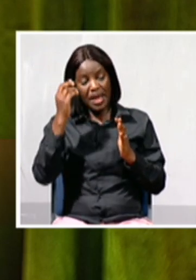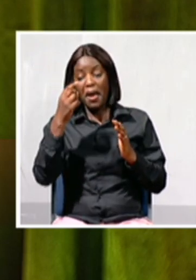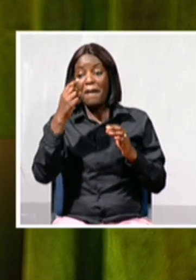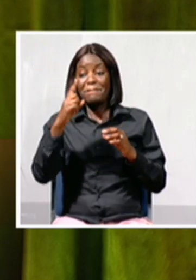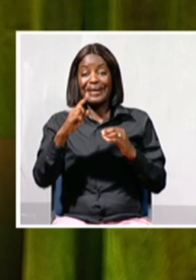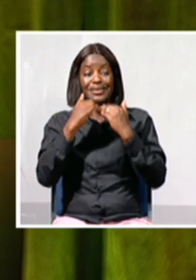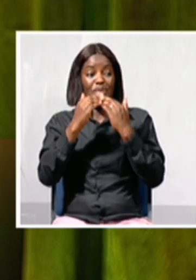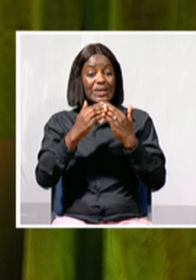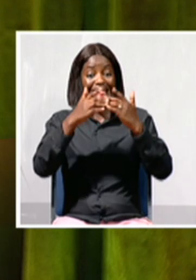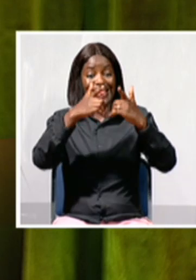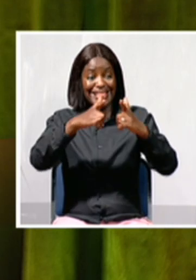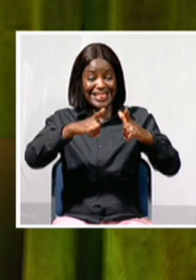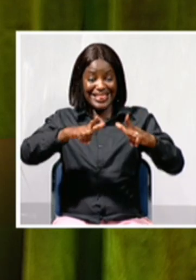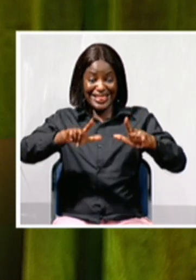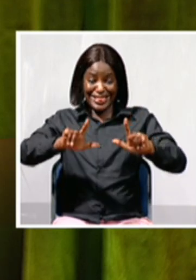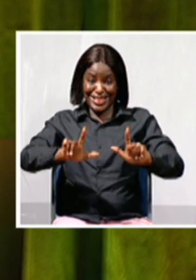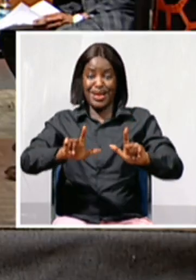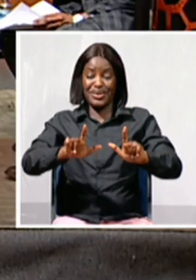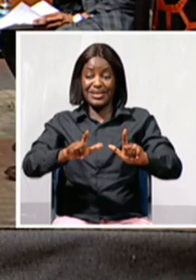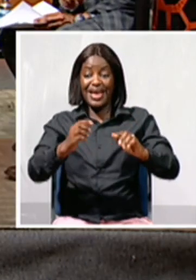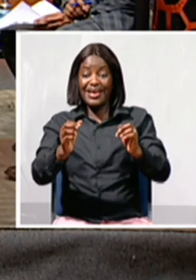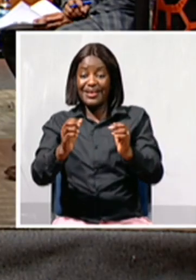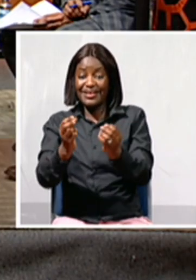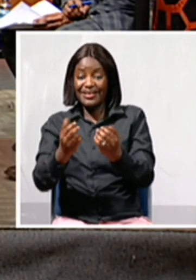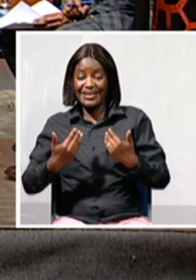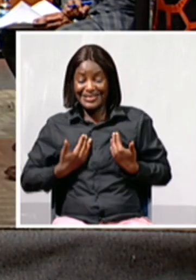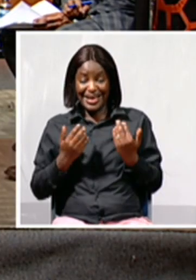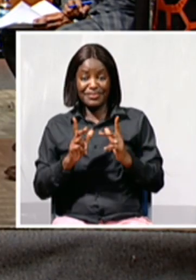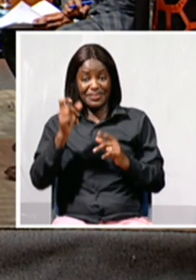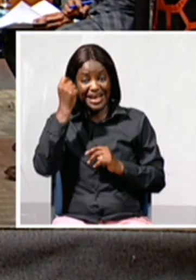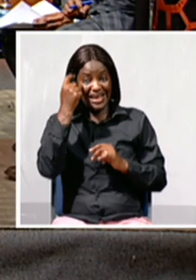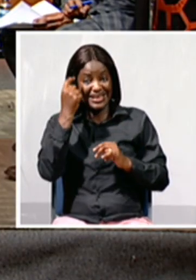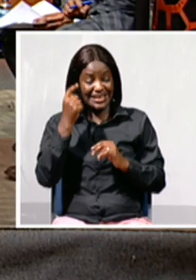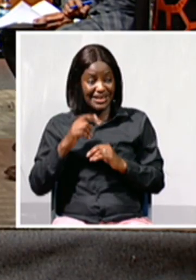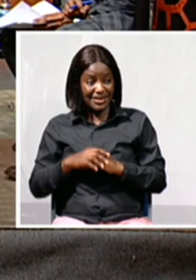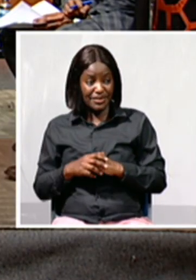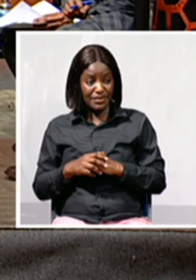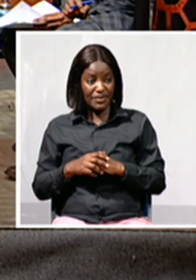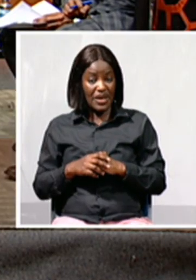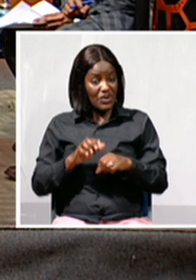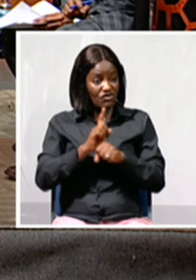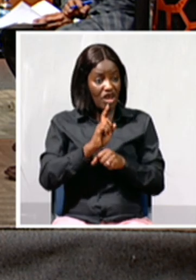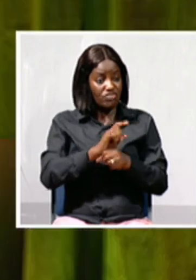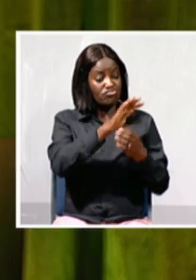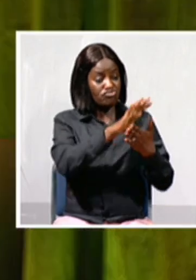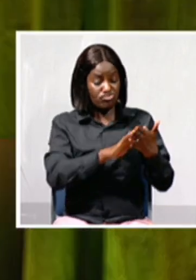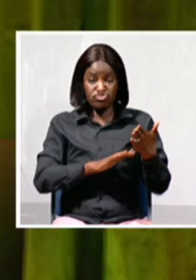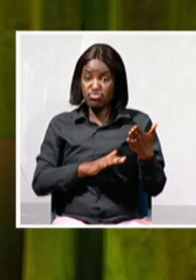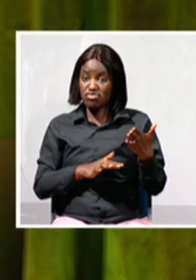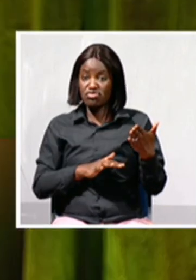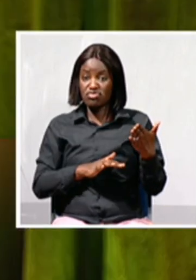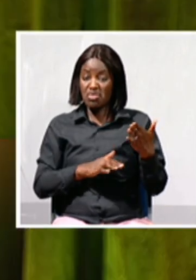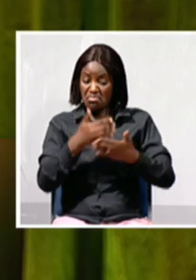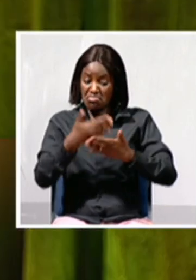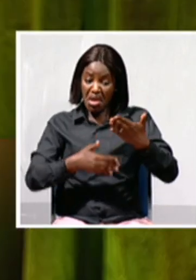best. Yes. What does that mean? I think if we put something in black and white, a young person will